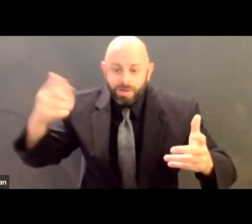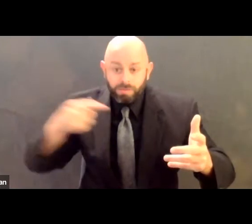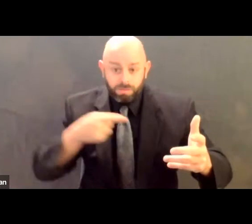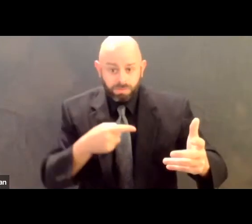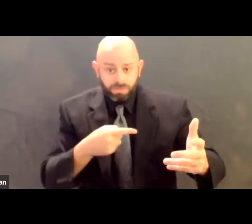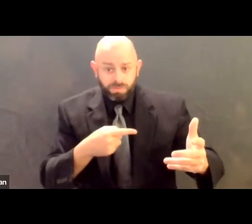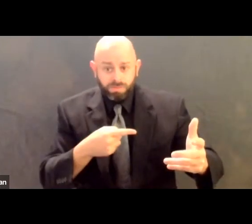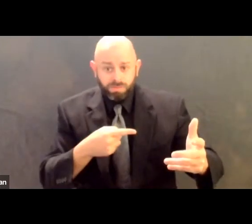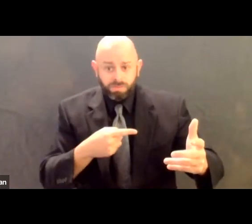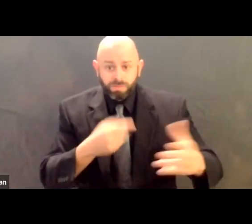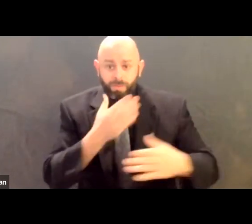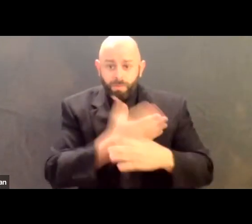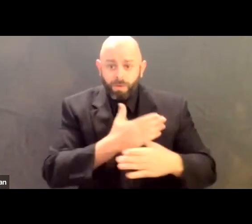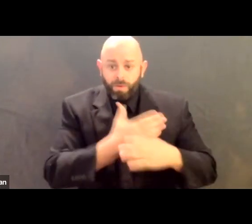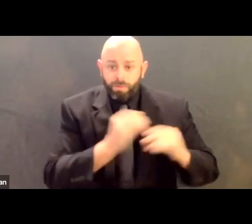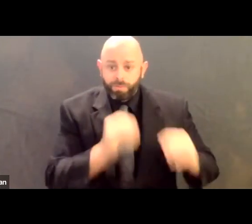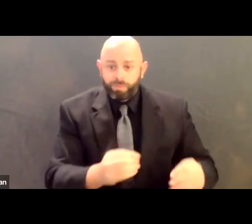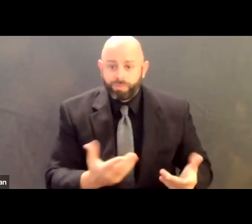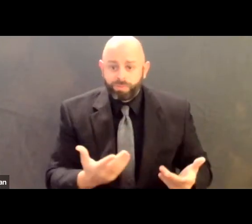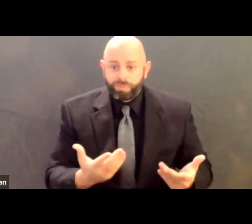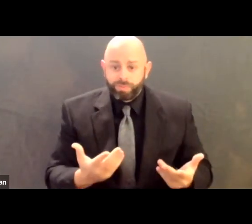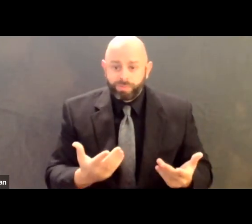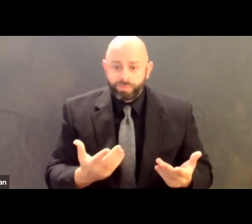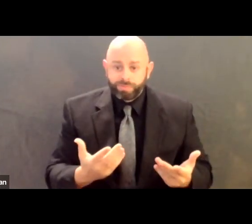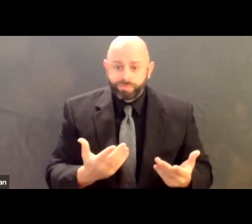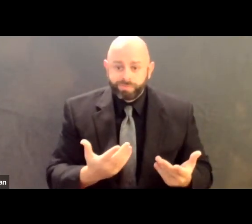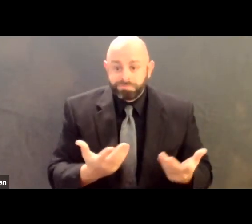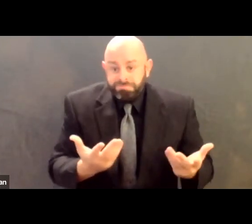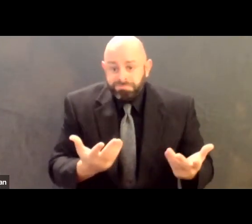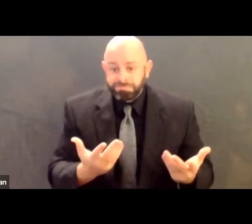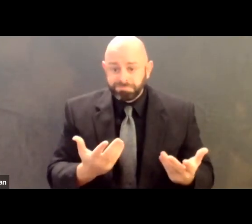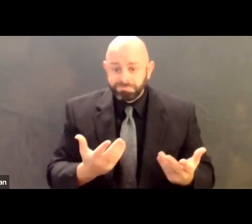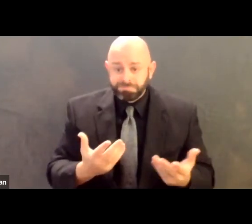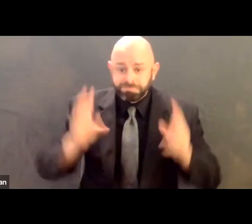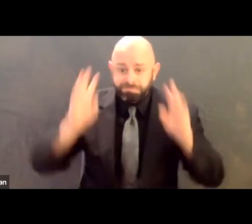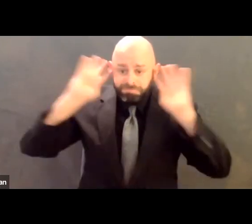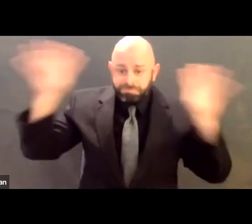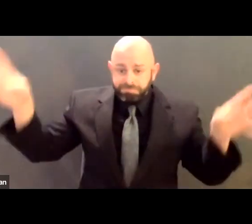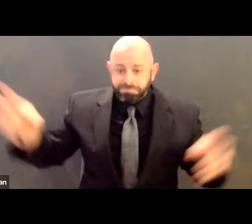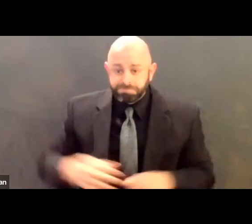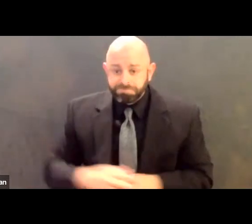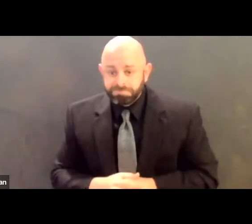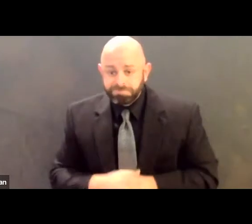out it didn't bother your brother at all. He just focused right on his job and didn't bother him a bit."